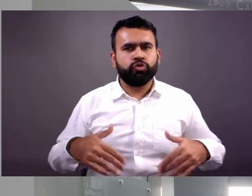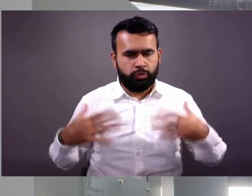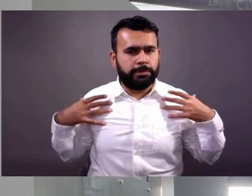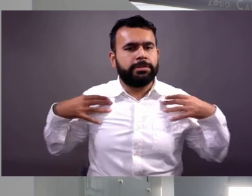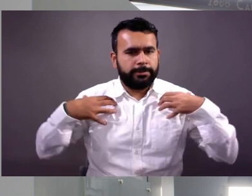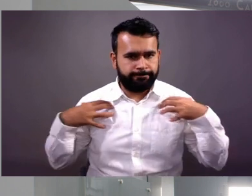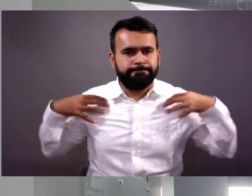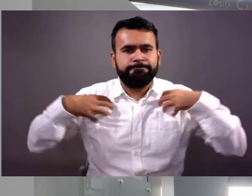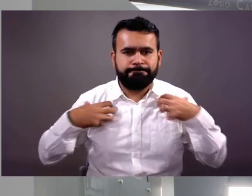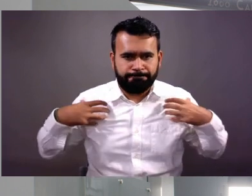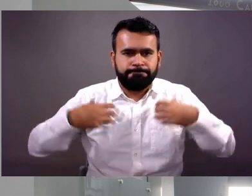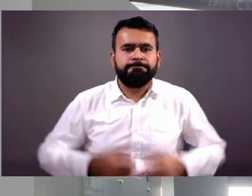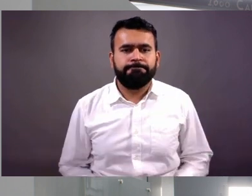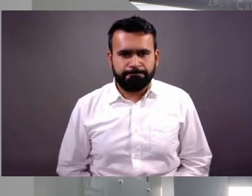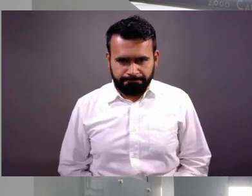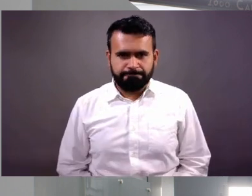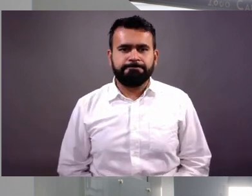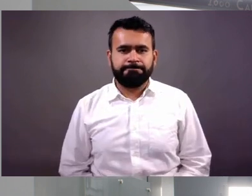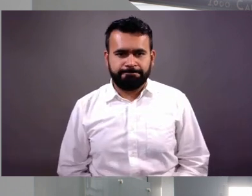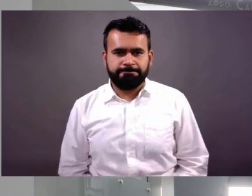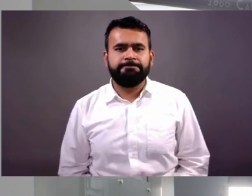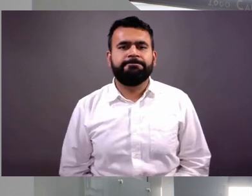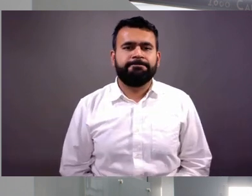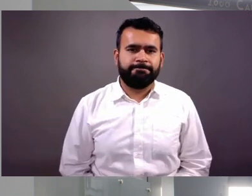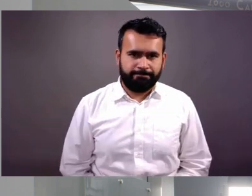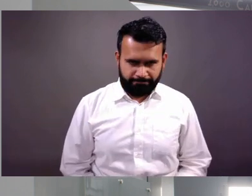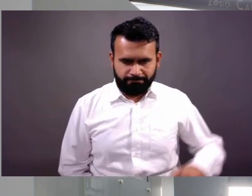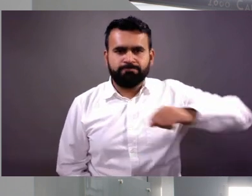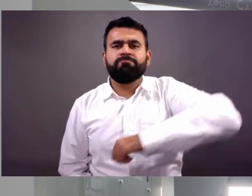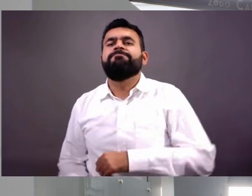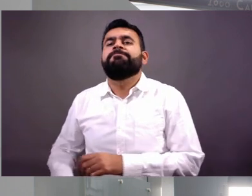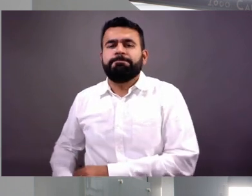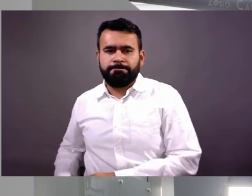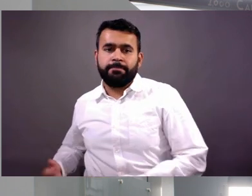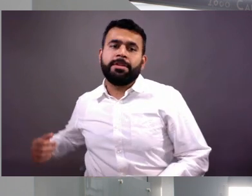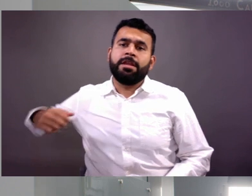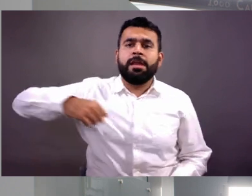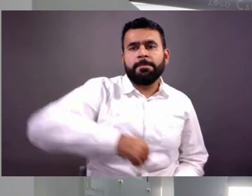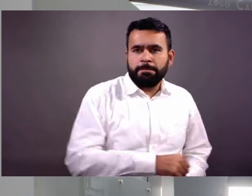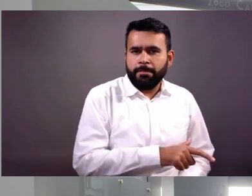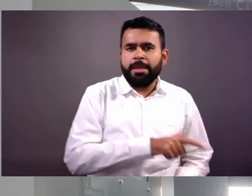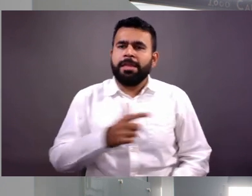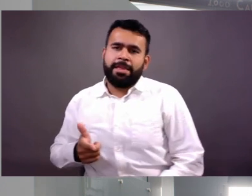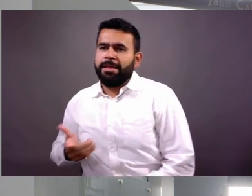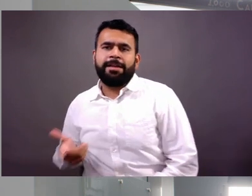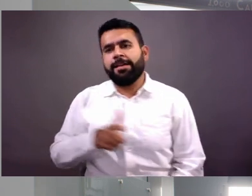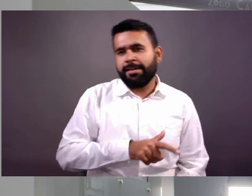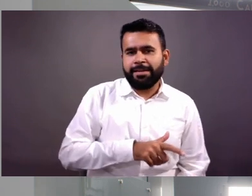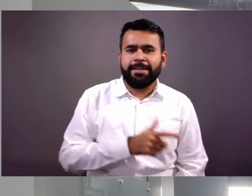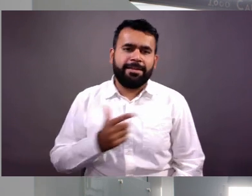So 5, 6, 7, 8, 1, 2, and 3, 4, and